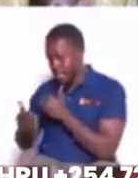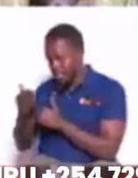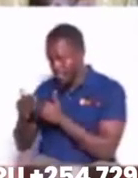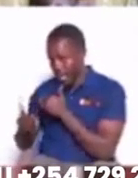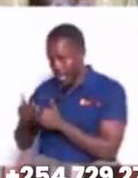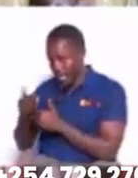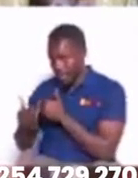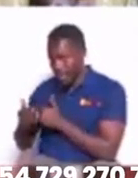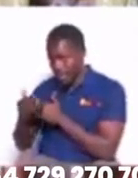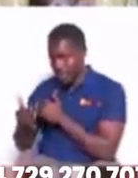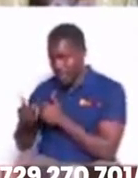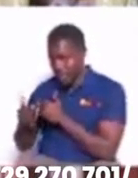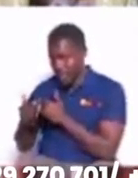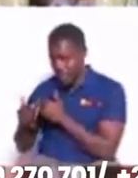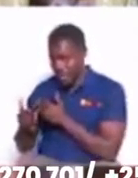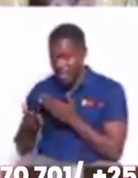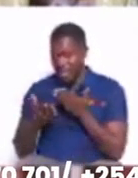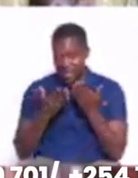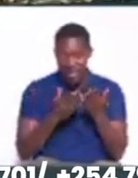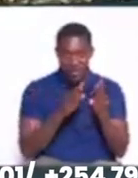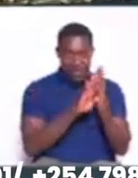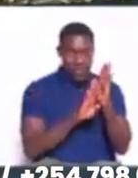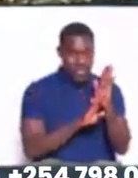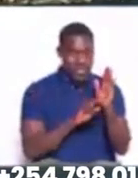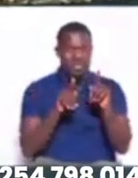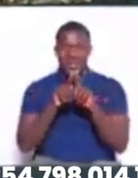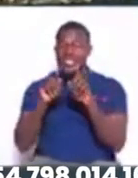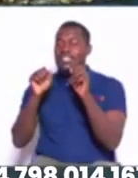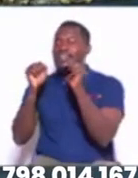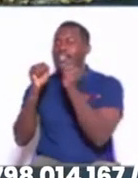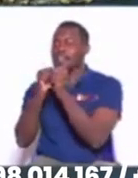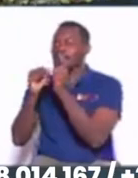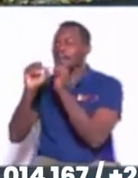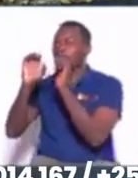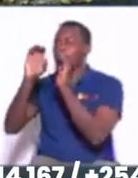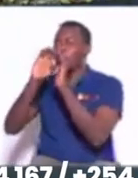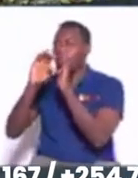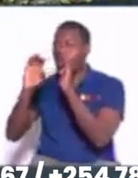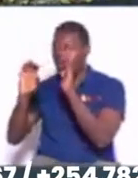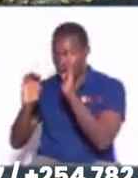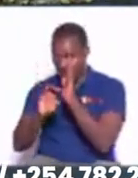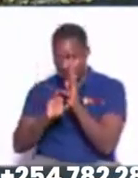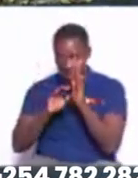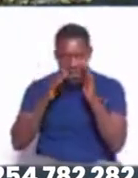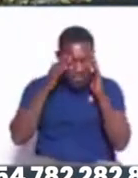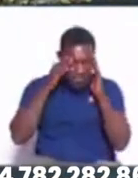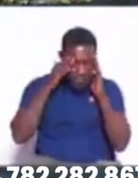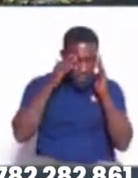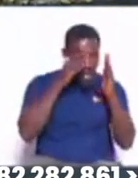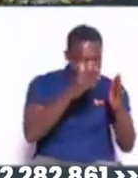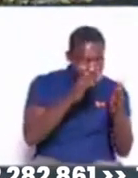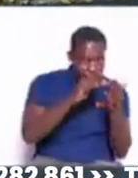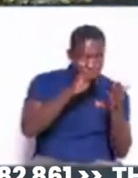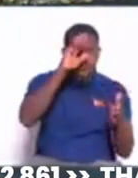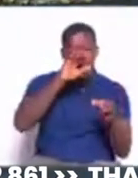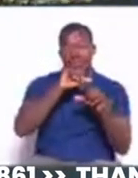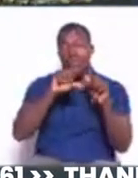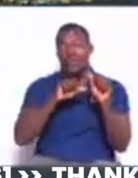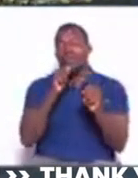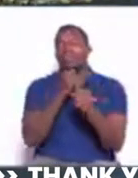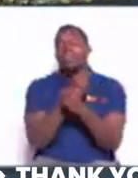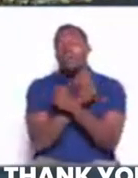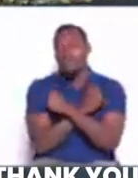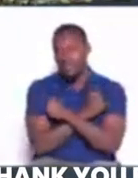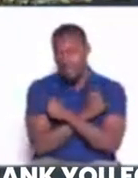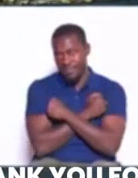In other words, the entire Ten Commandment law is based on love. Loving God and loving